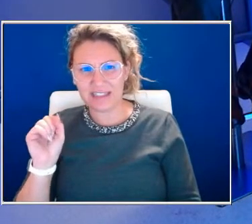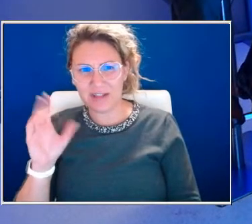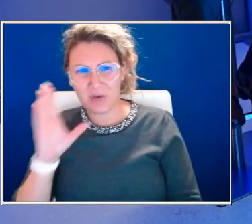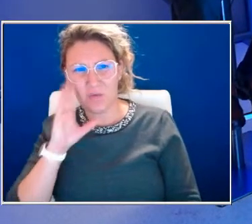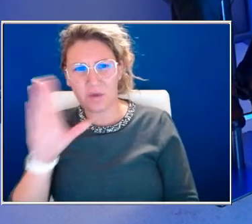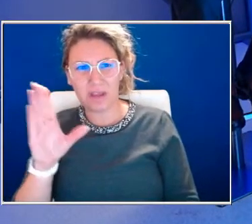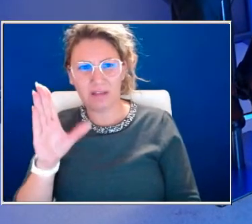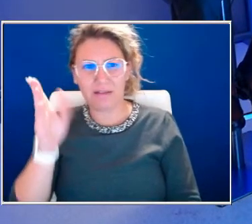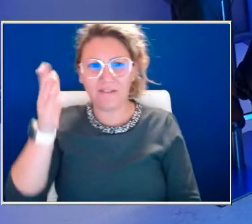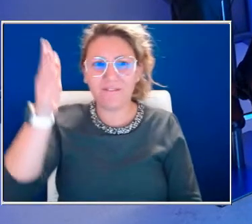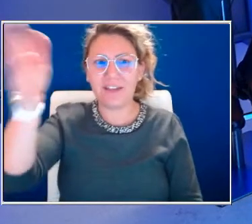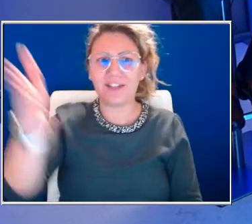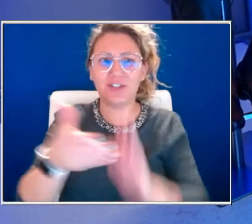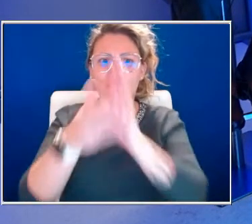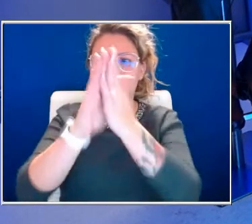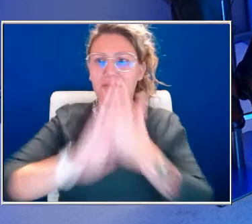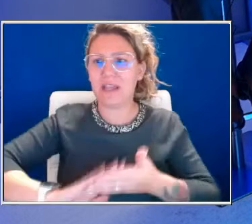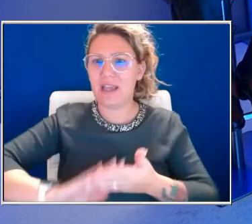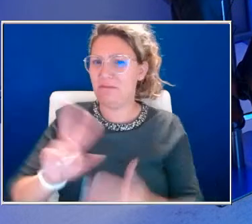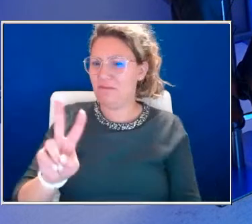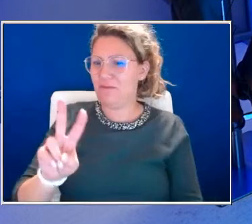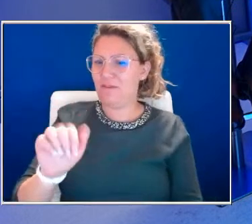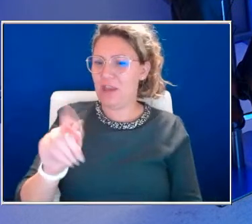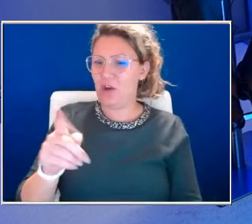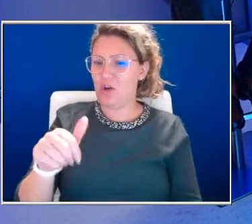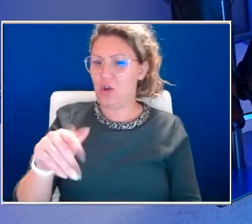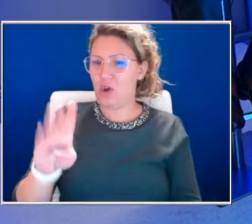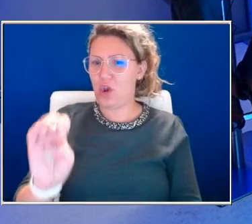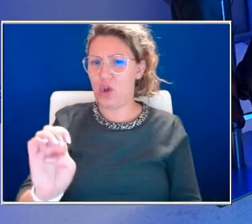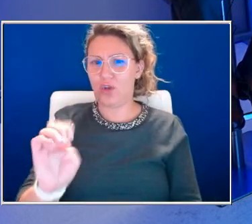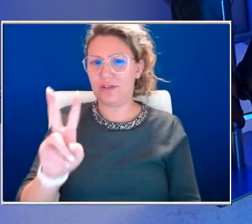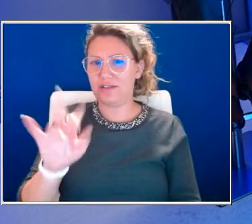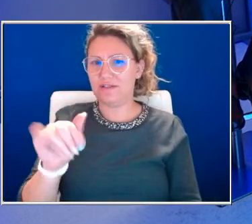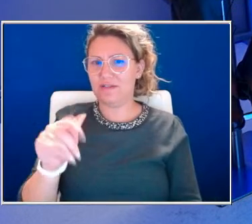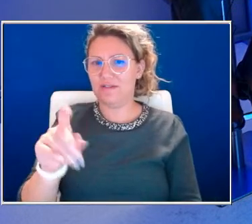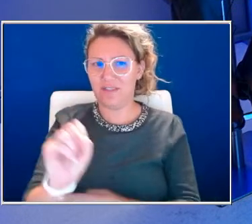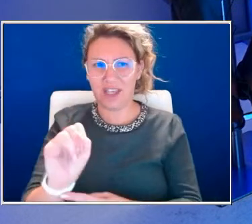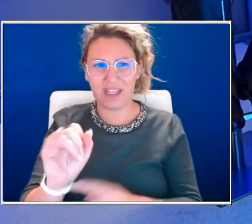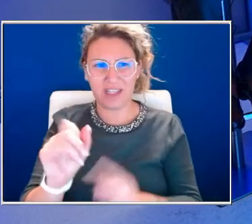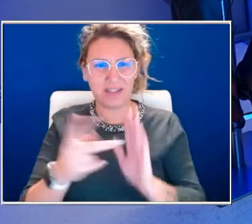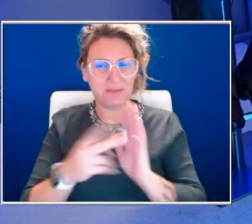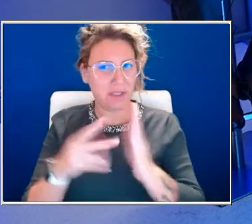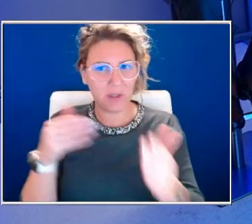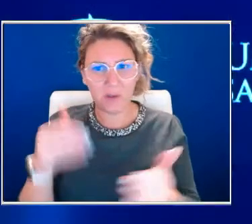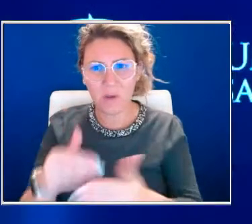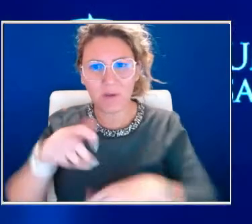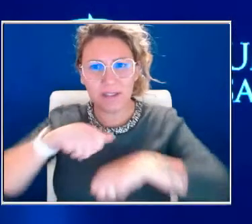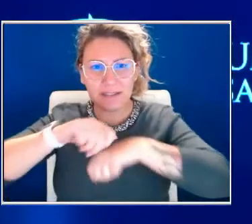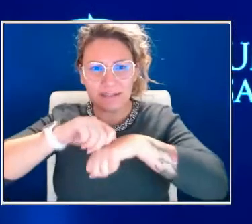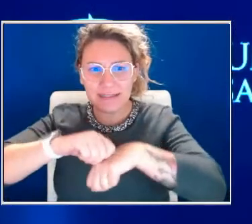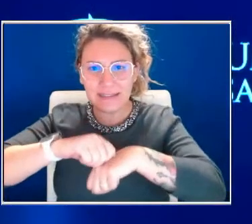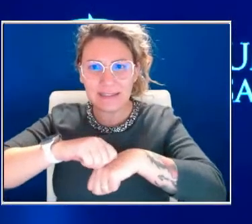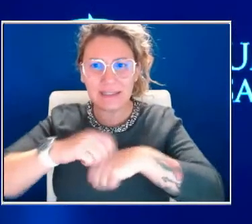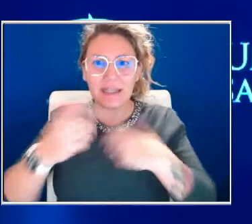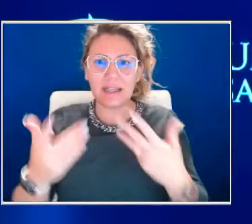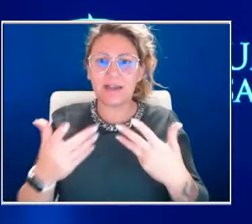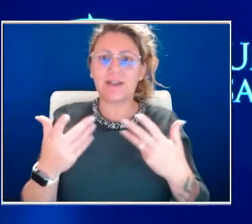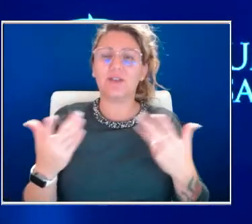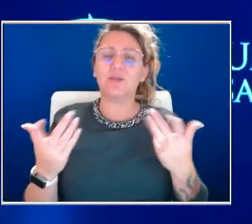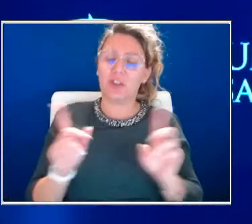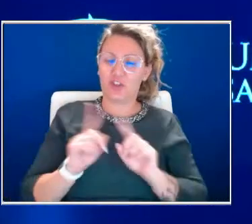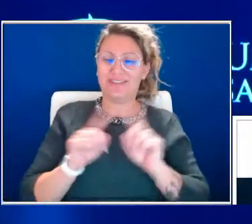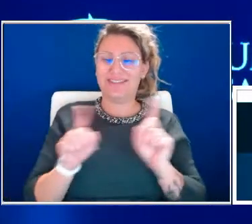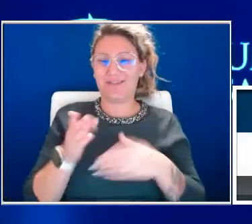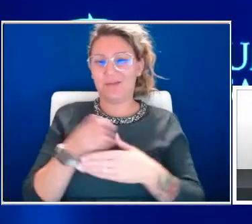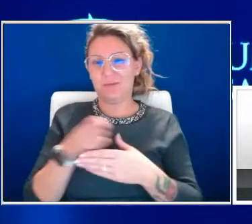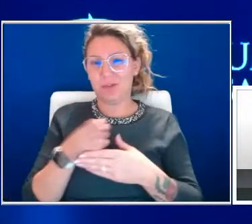turn into varicose veins, or does that just mean you have veins close to the skin? What does that mean? Well, there's a little bit of a difference between what we refer to